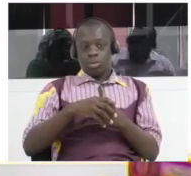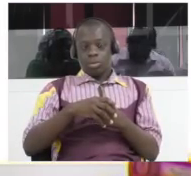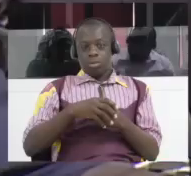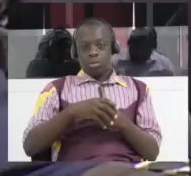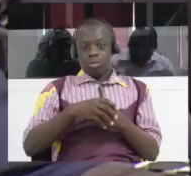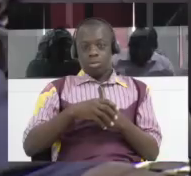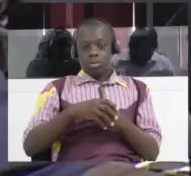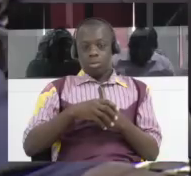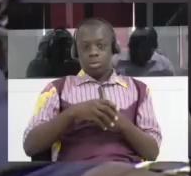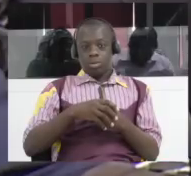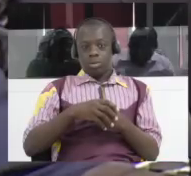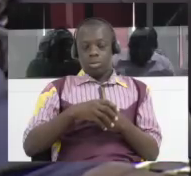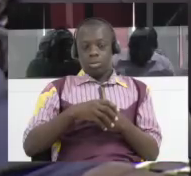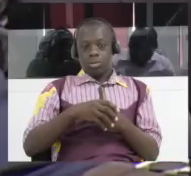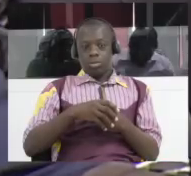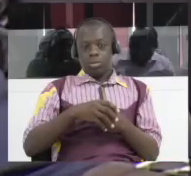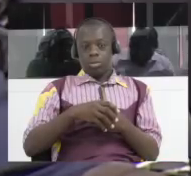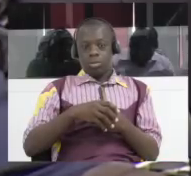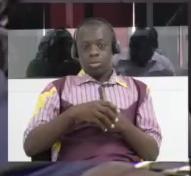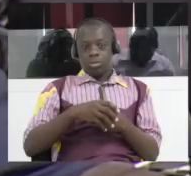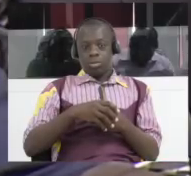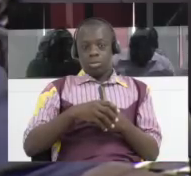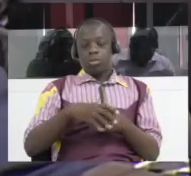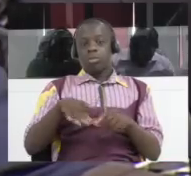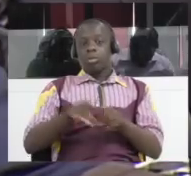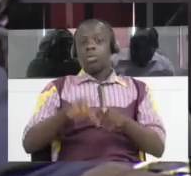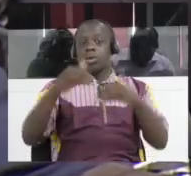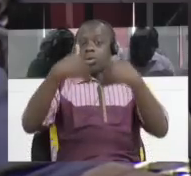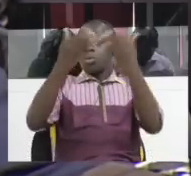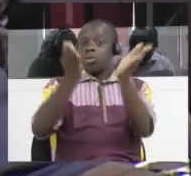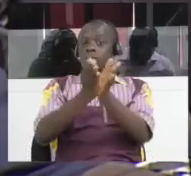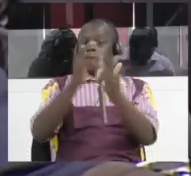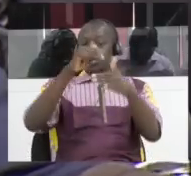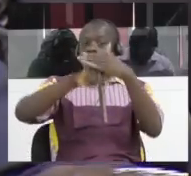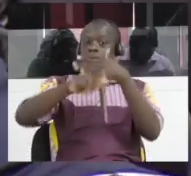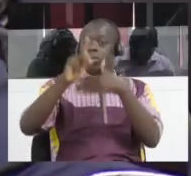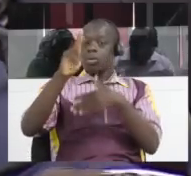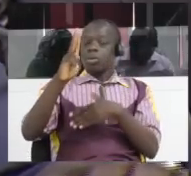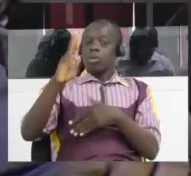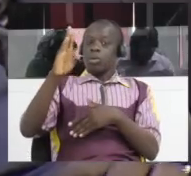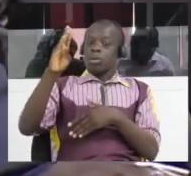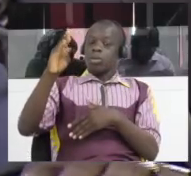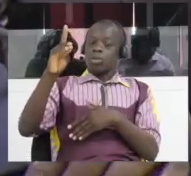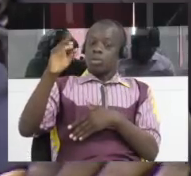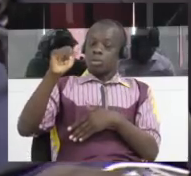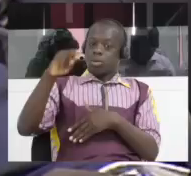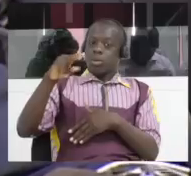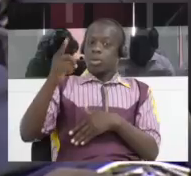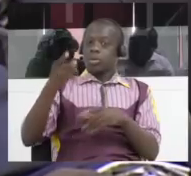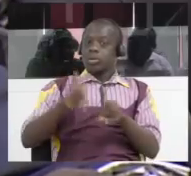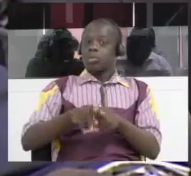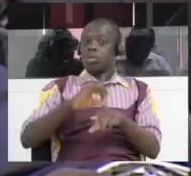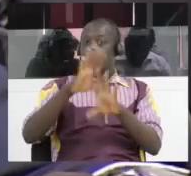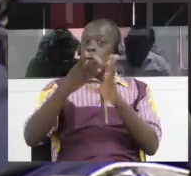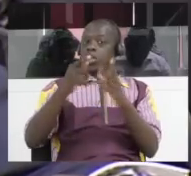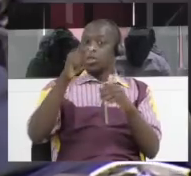But the group in Kudang, three of your company commanders were alleged to